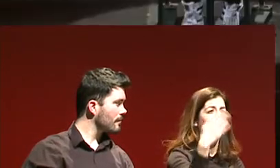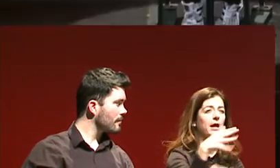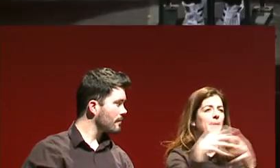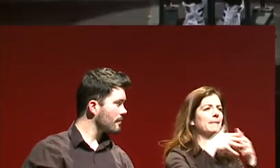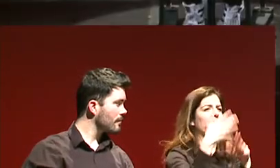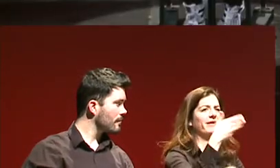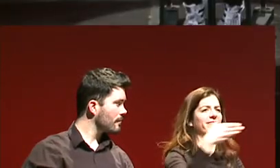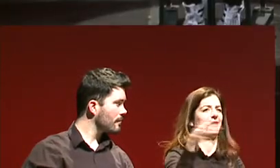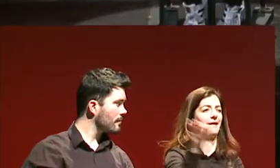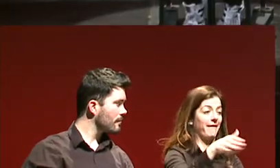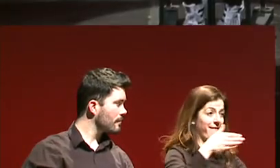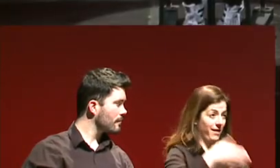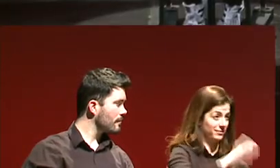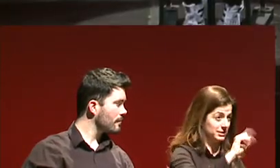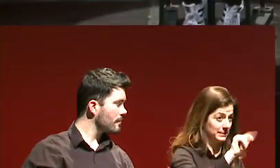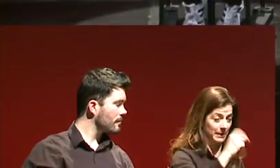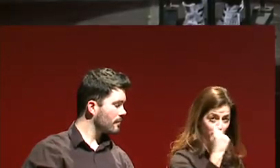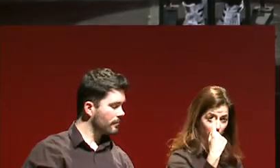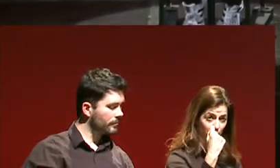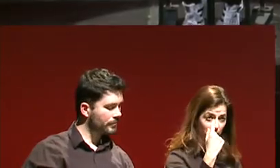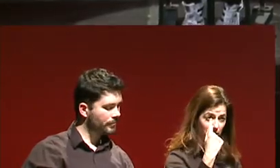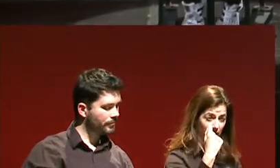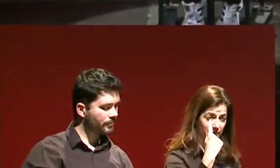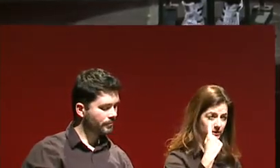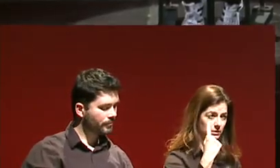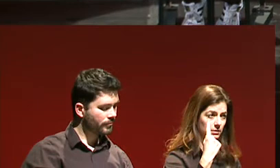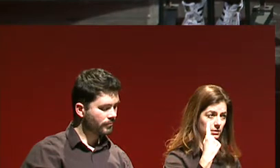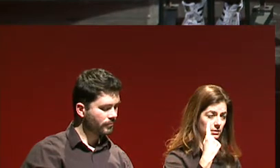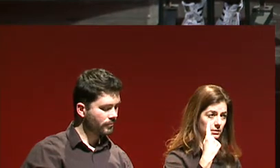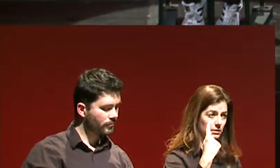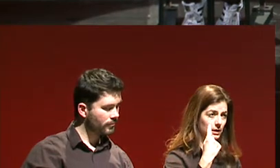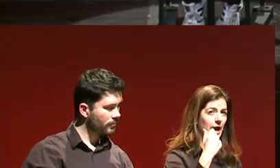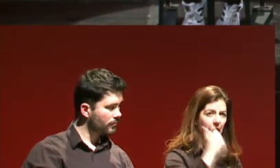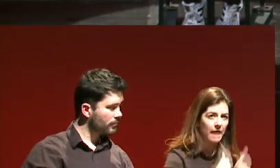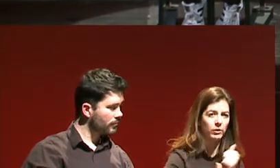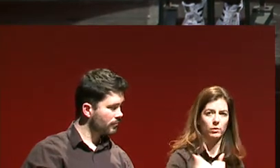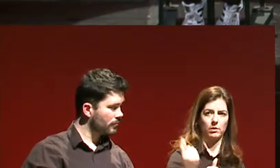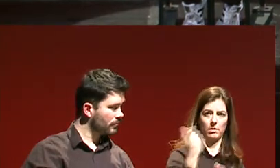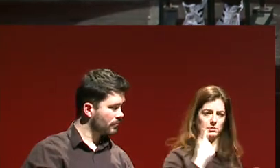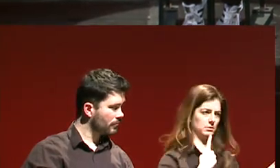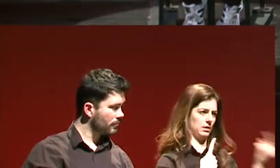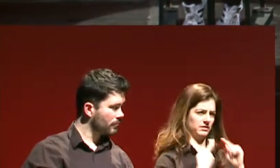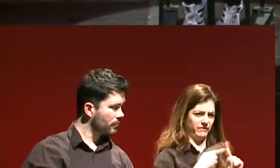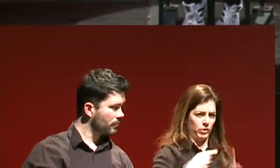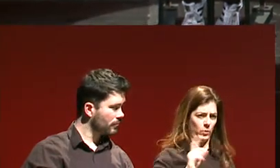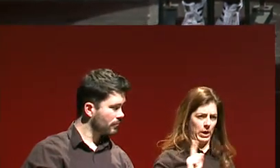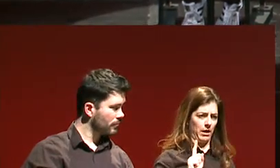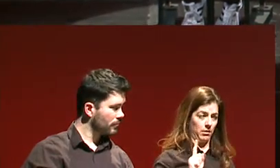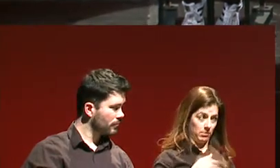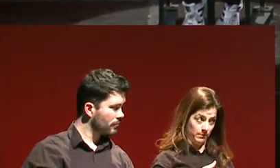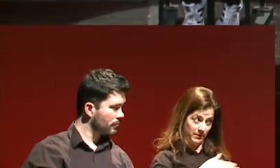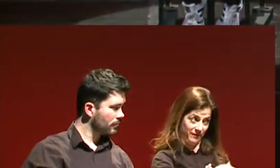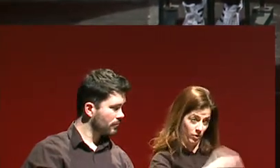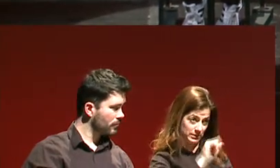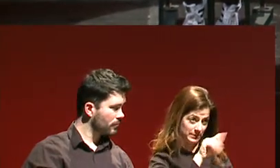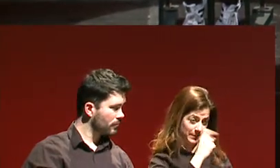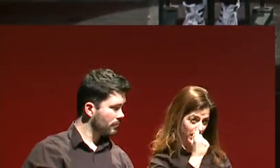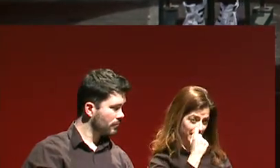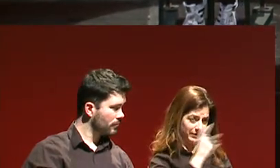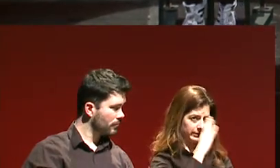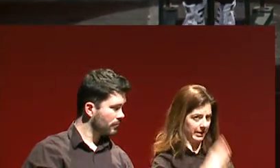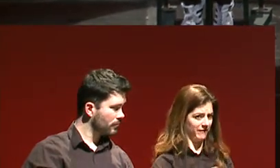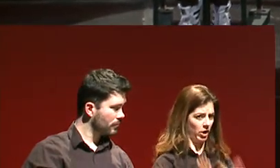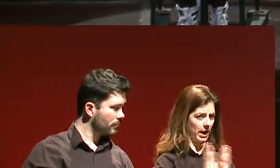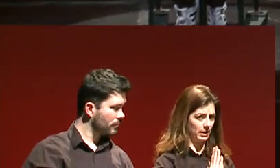9/11, all of a sudden, everyone wants to know where I am from. No one asked me that before. To Faisal,